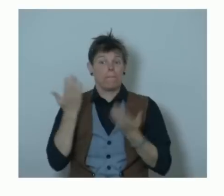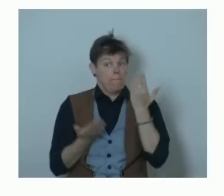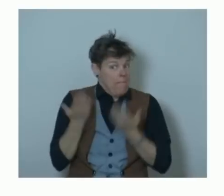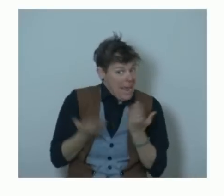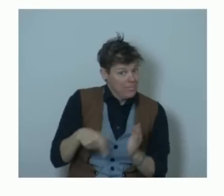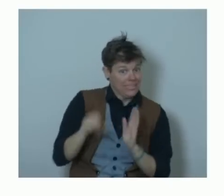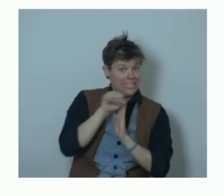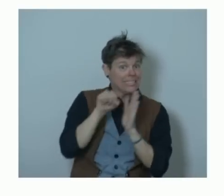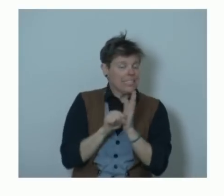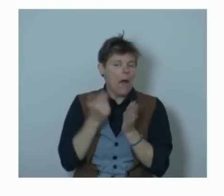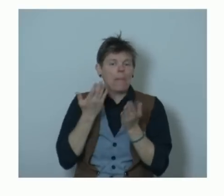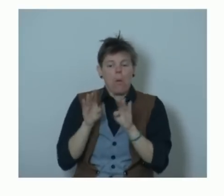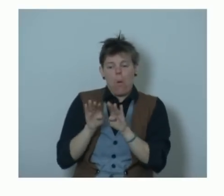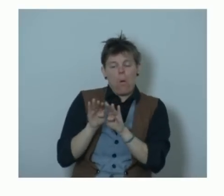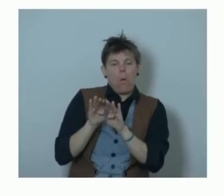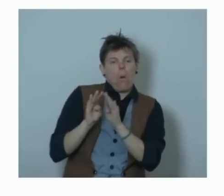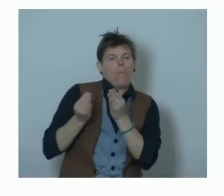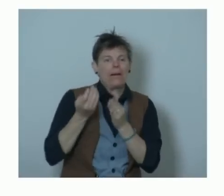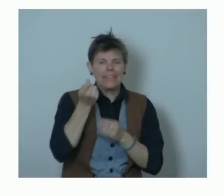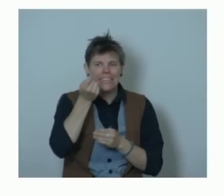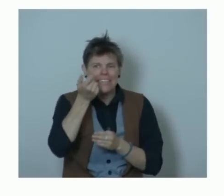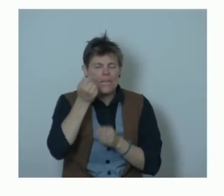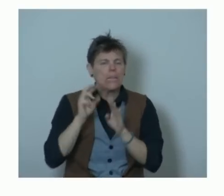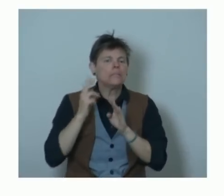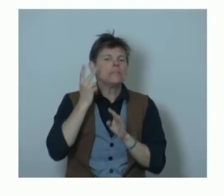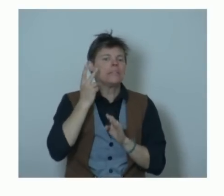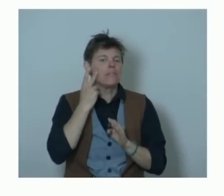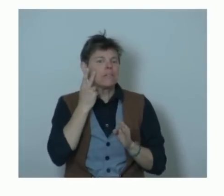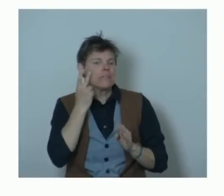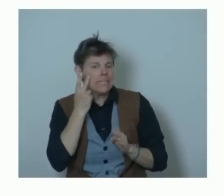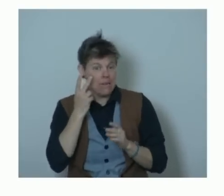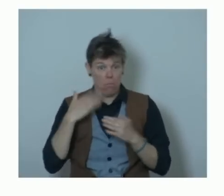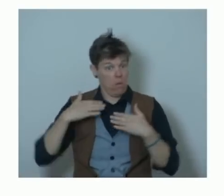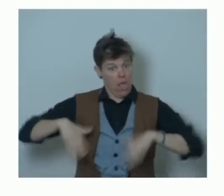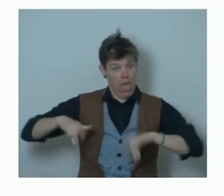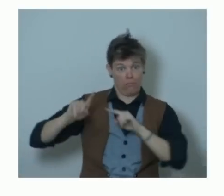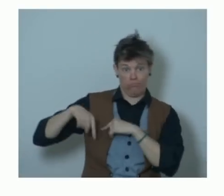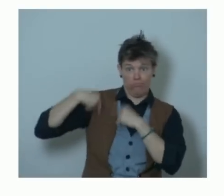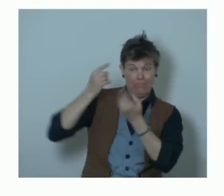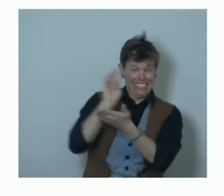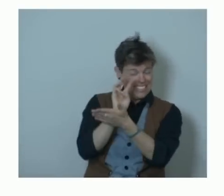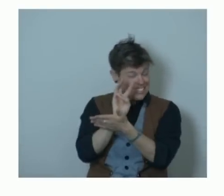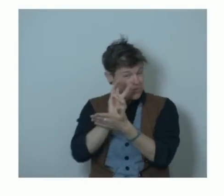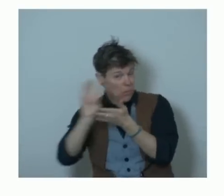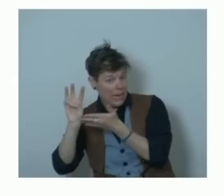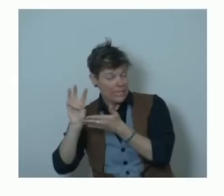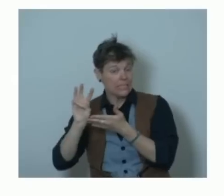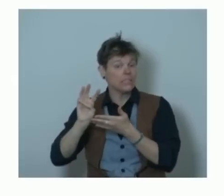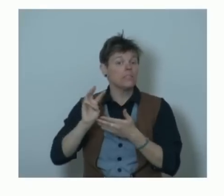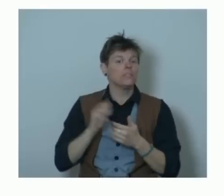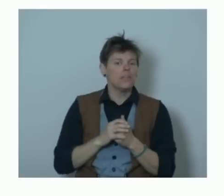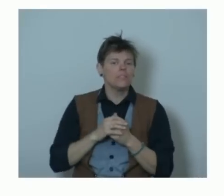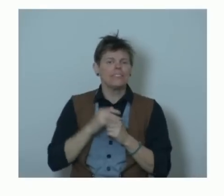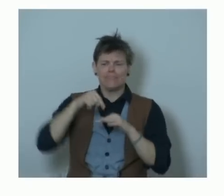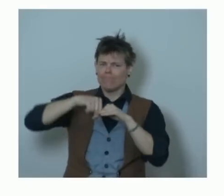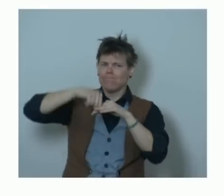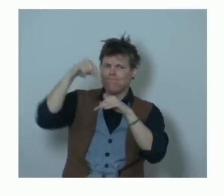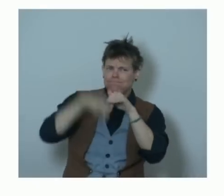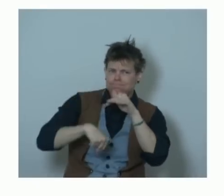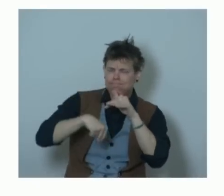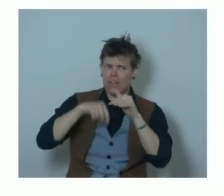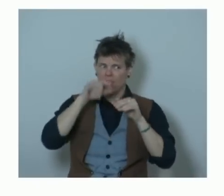have not been doing for the last 6 weeks. A lot of detail on this slide. I know people complain when there's too many words on the slide, so let me